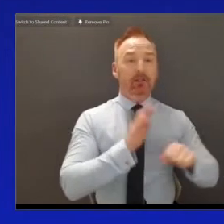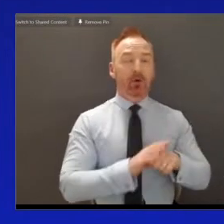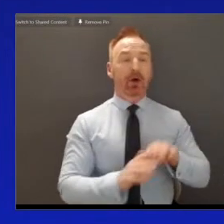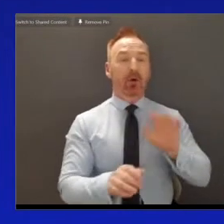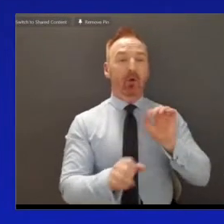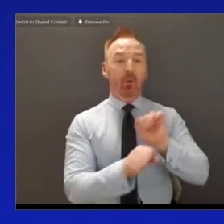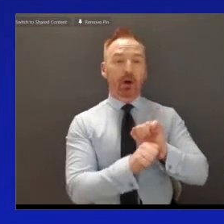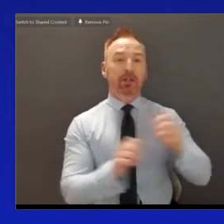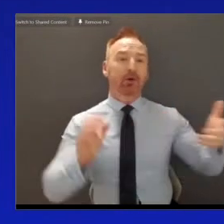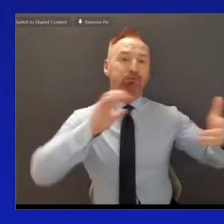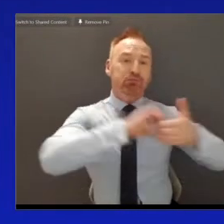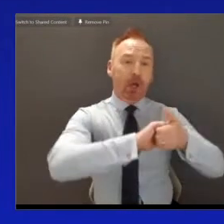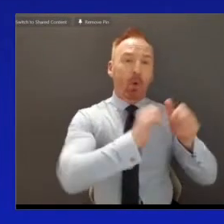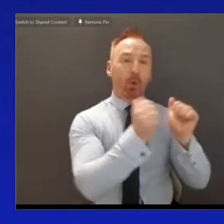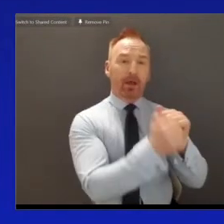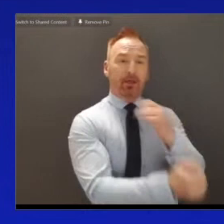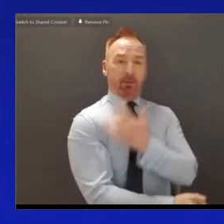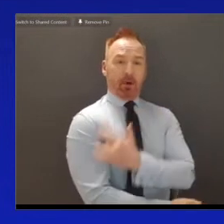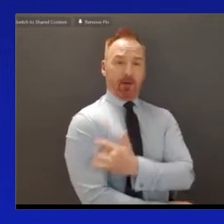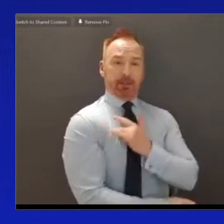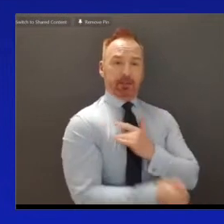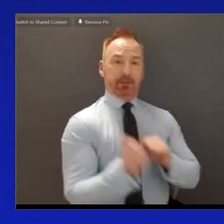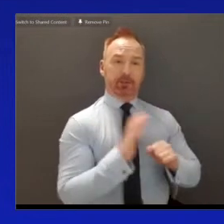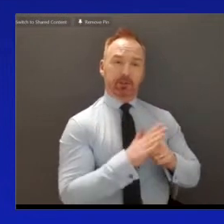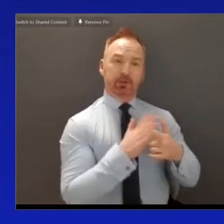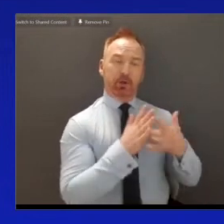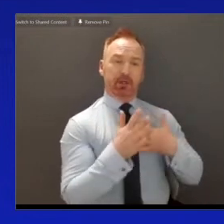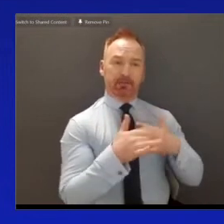identify how that will roll out.